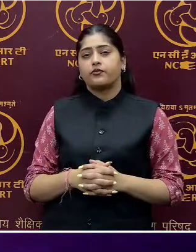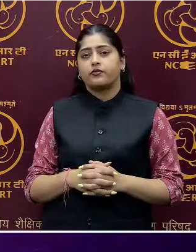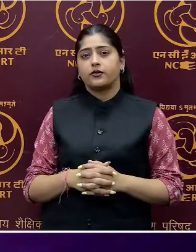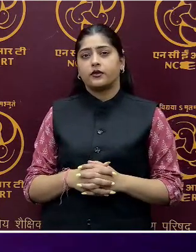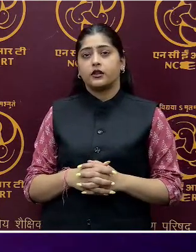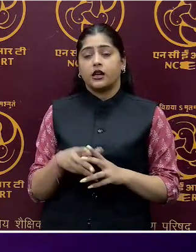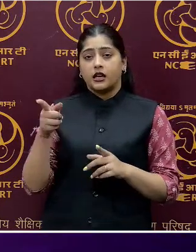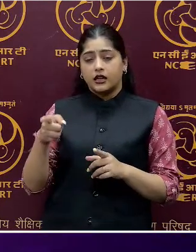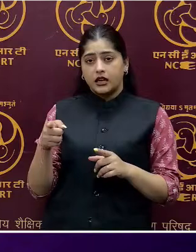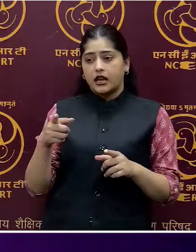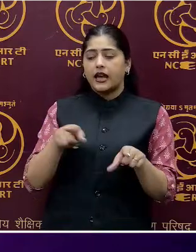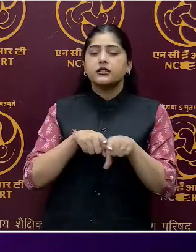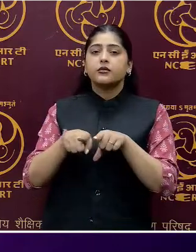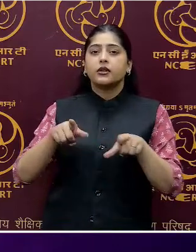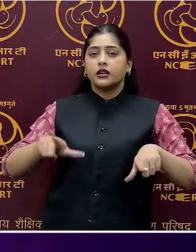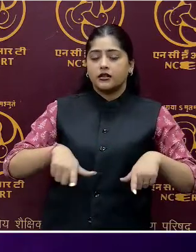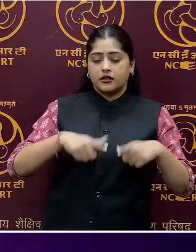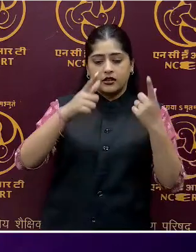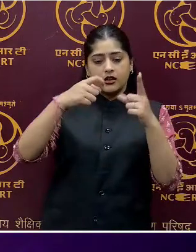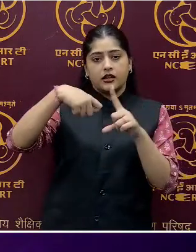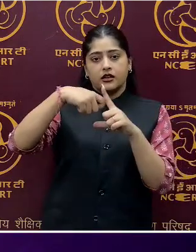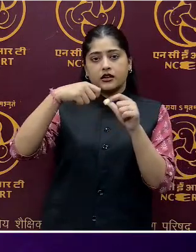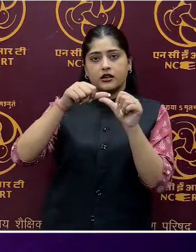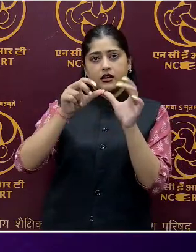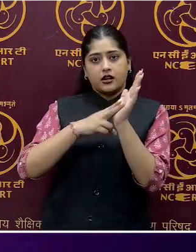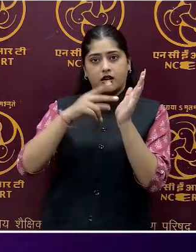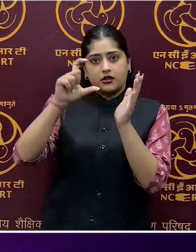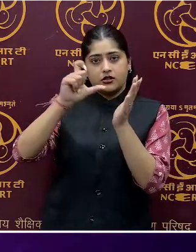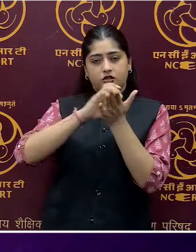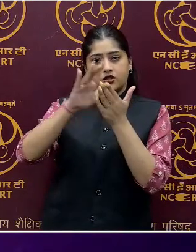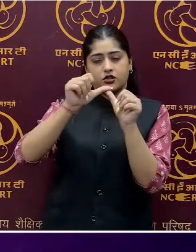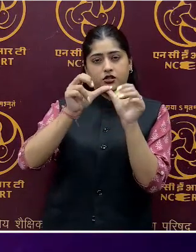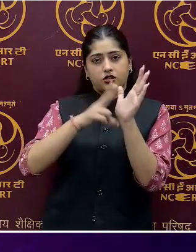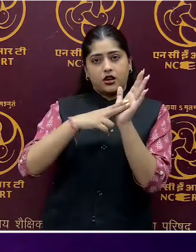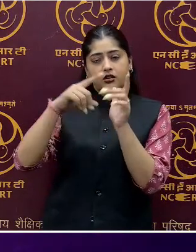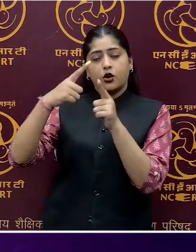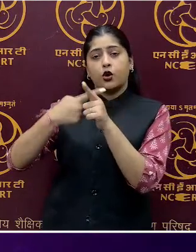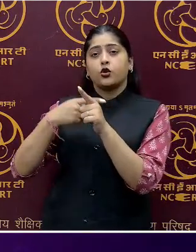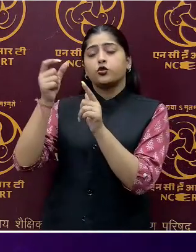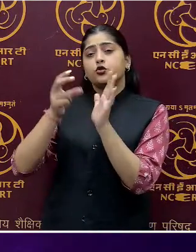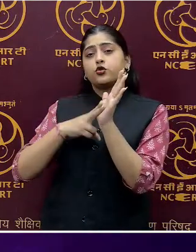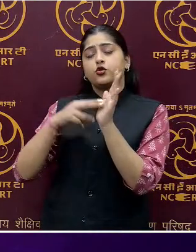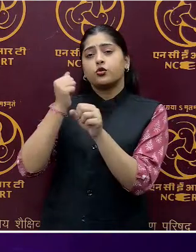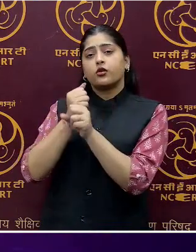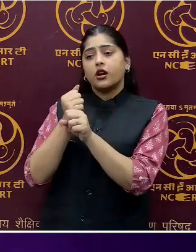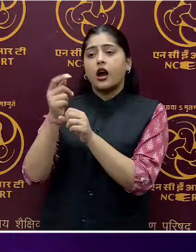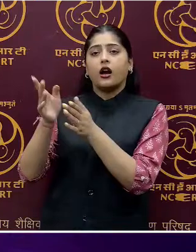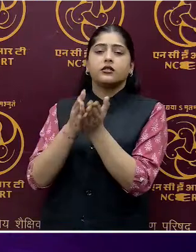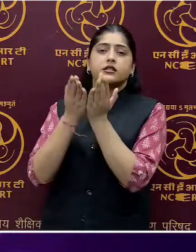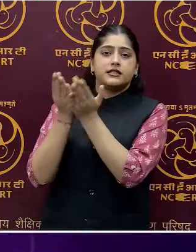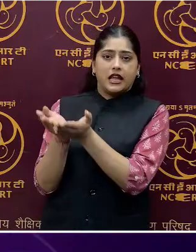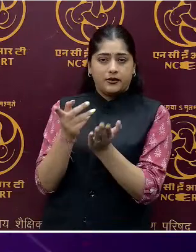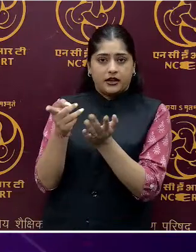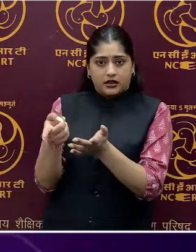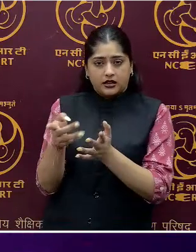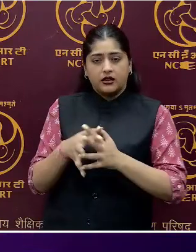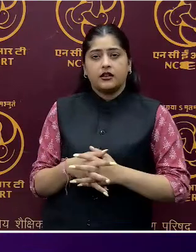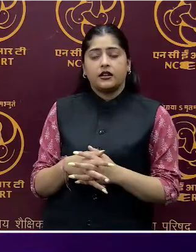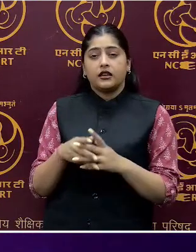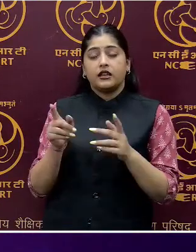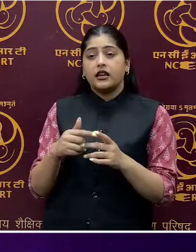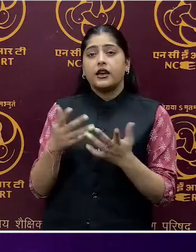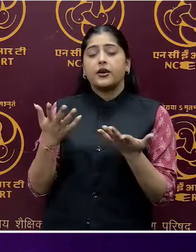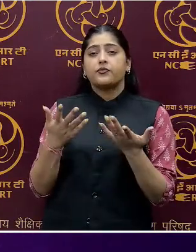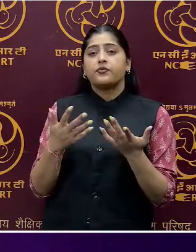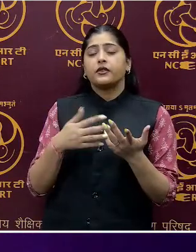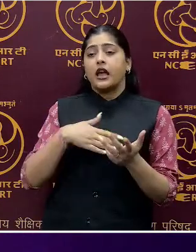It is a mountain. Kanchenjunga is considered as a protector by the worshippers. Yes, it is the third highest range of Himalayas, Yes.